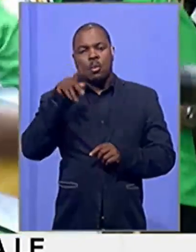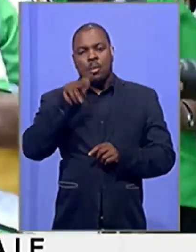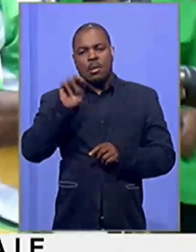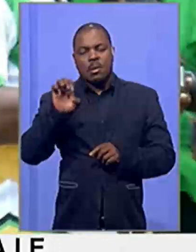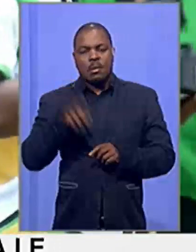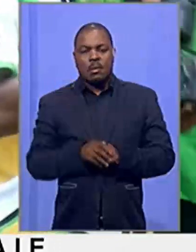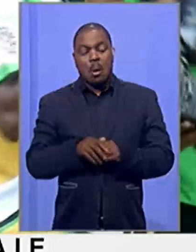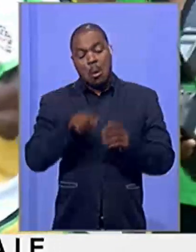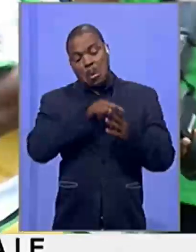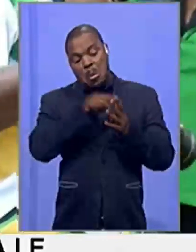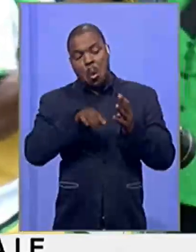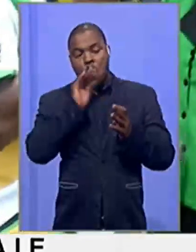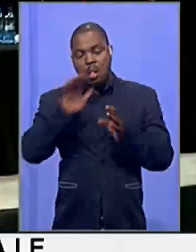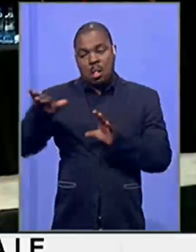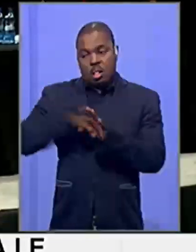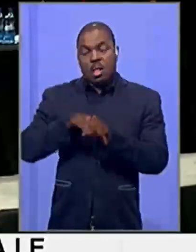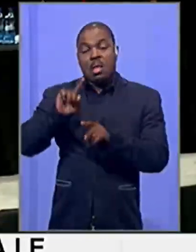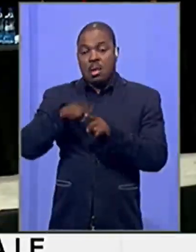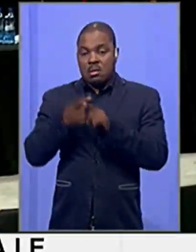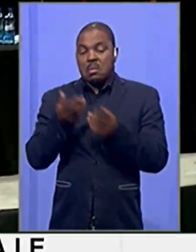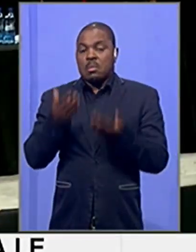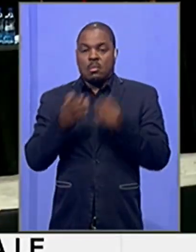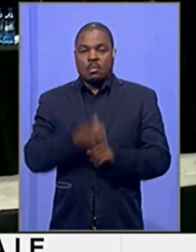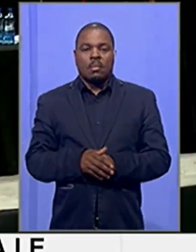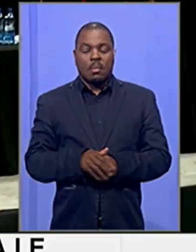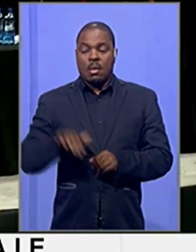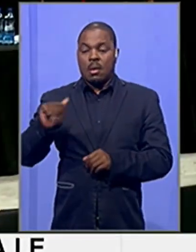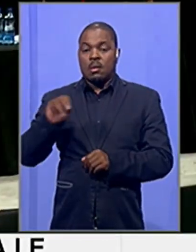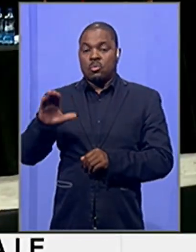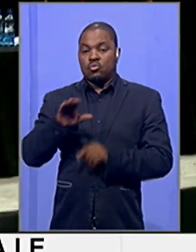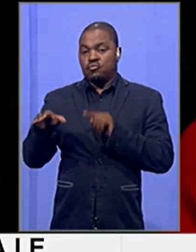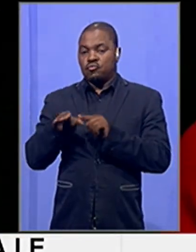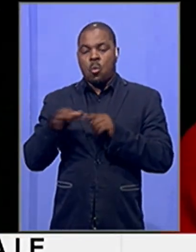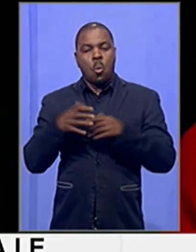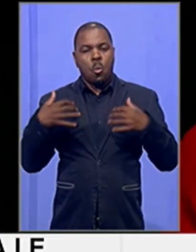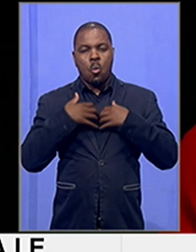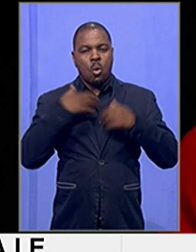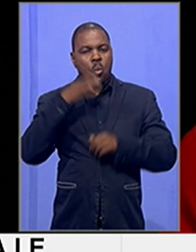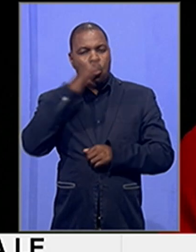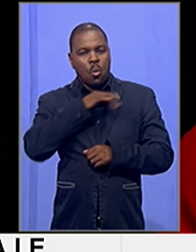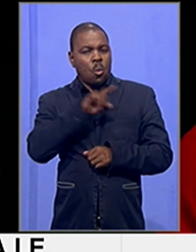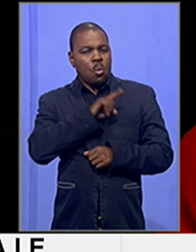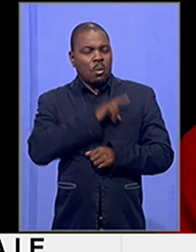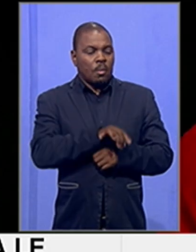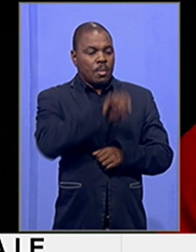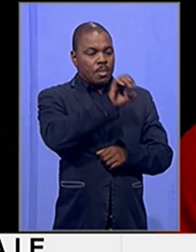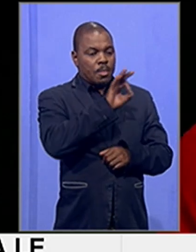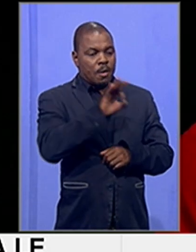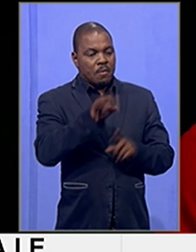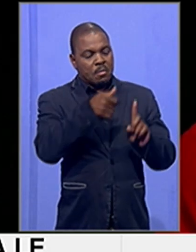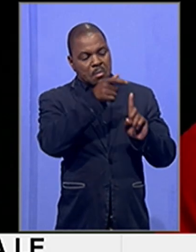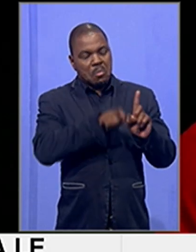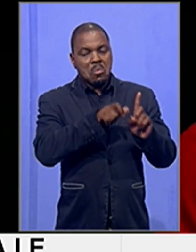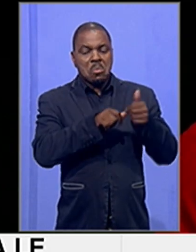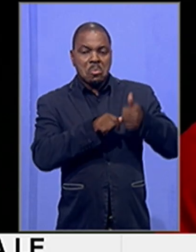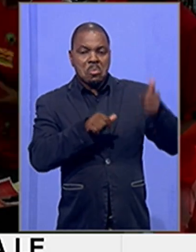thwalwa bjalo ka maloko a kabinete. Go sa le bjalo ANC ga e tšhoše ke polelo ya moetapele wa EFF Julius Malema